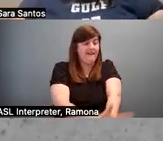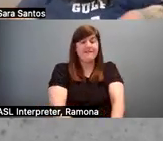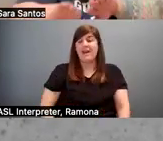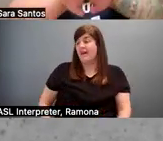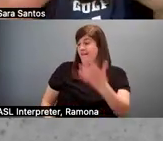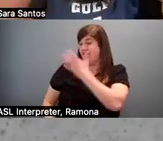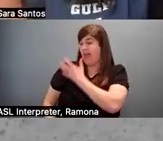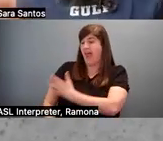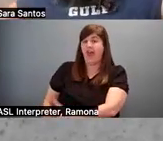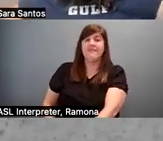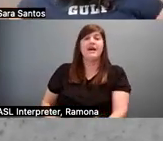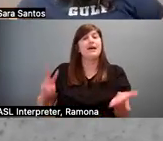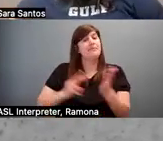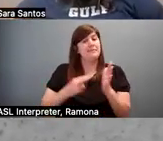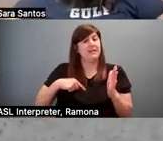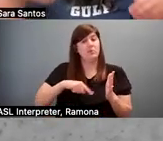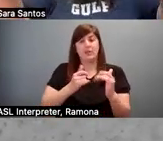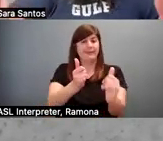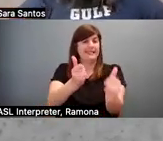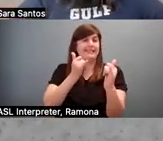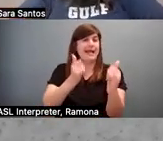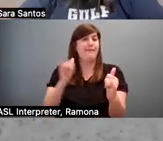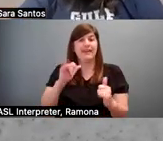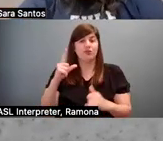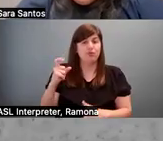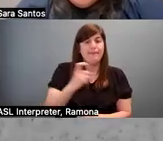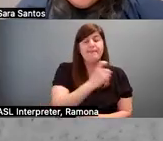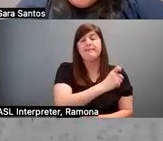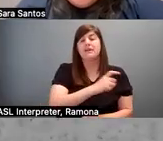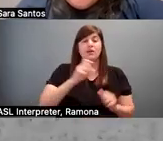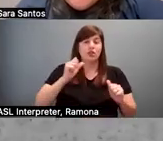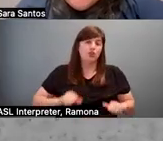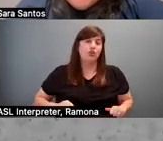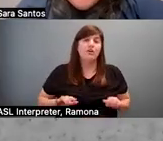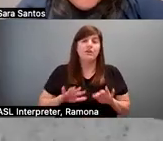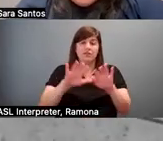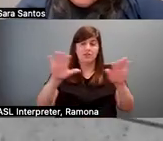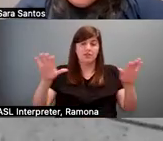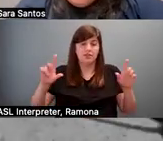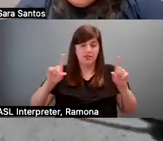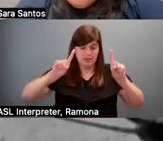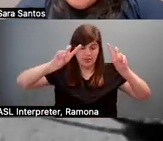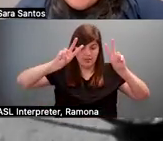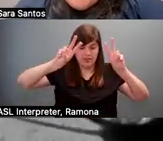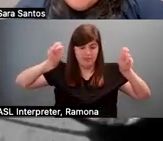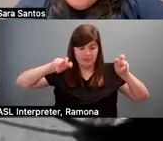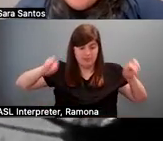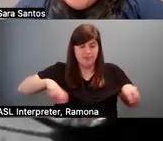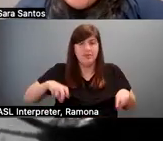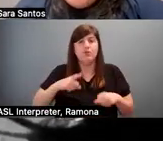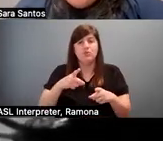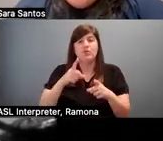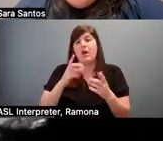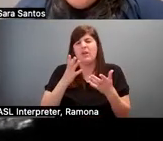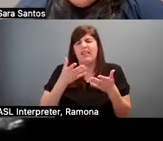like shrimp. We could breast swim one leg after the other. And I know this will loop, and I'll let you